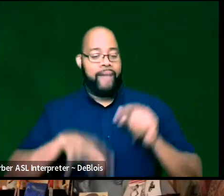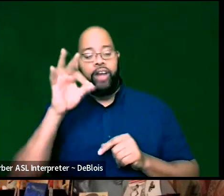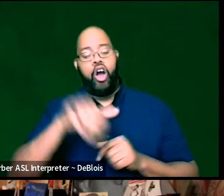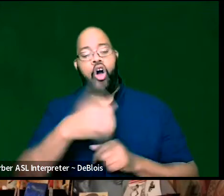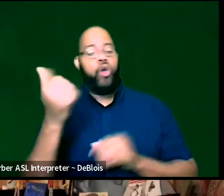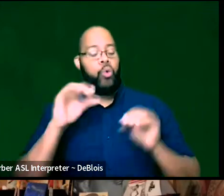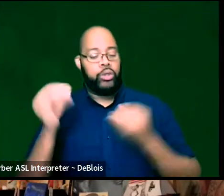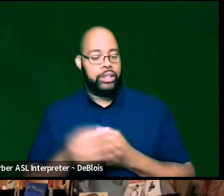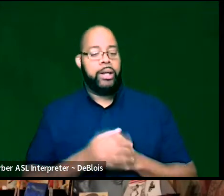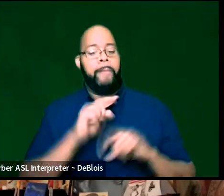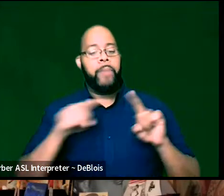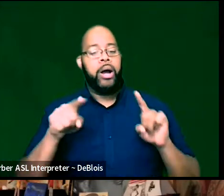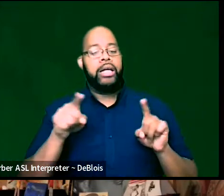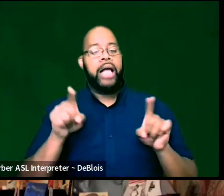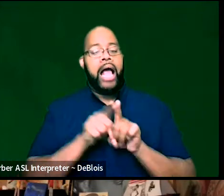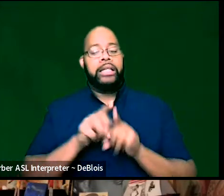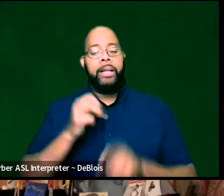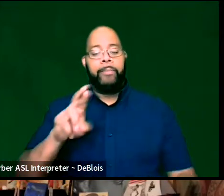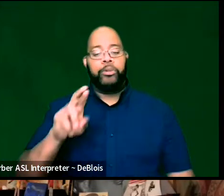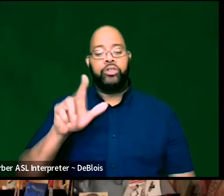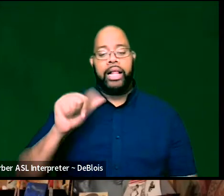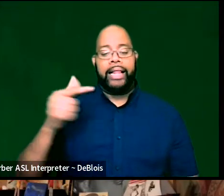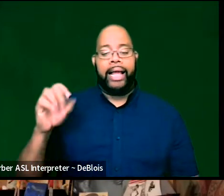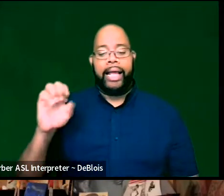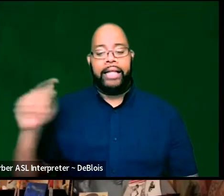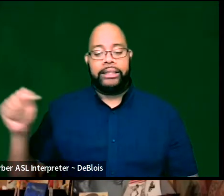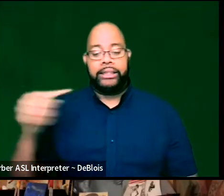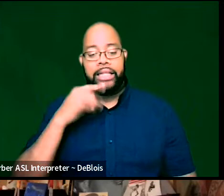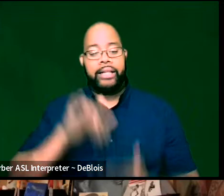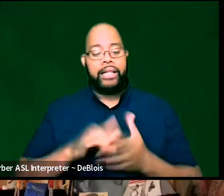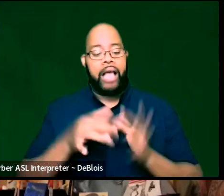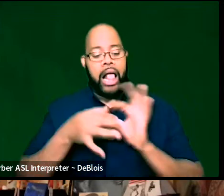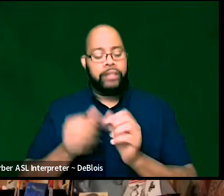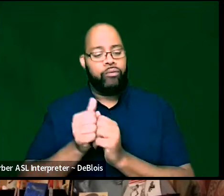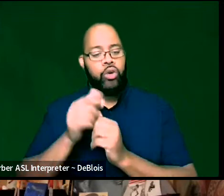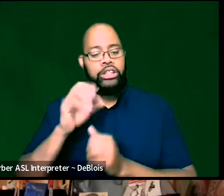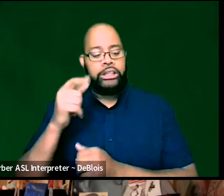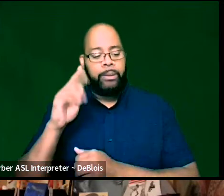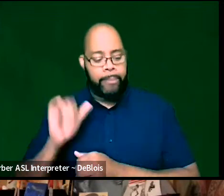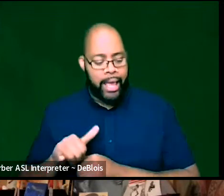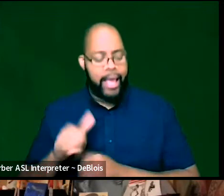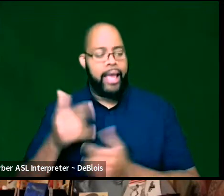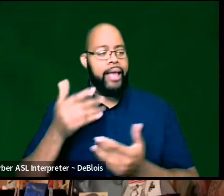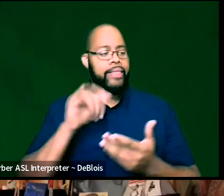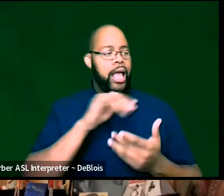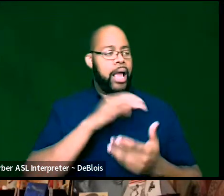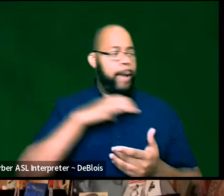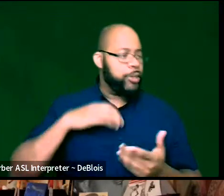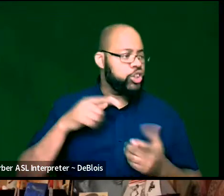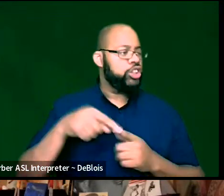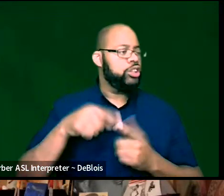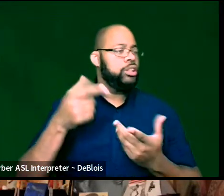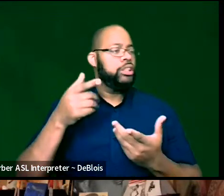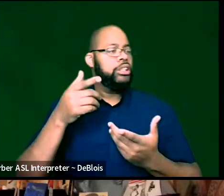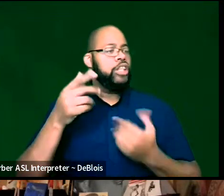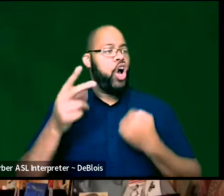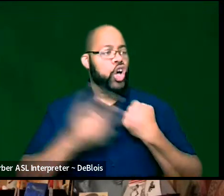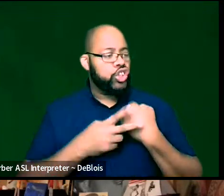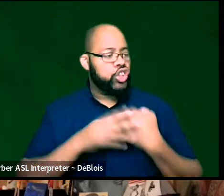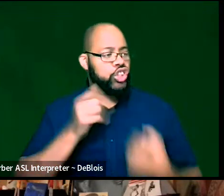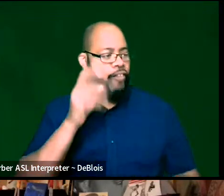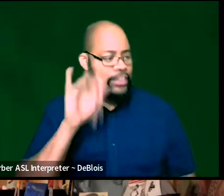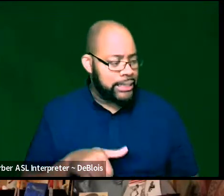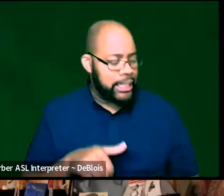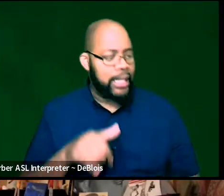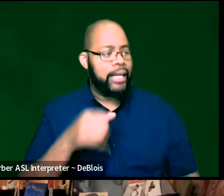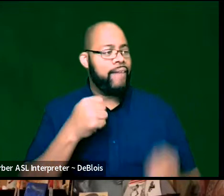other organizations. But as Mr. Leggett said, the Alliance for the Chesapeake Bay, the Chesapeake Bay Commission, the Chesapeake Bay Conservancy, the Chesapeake